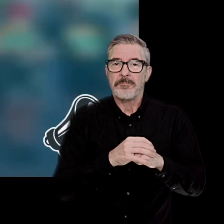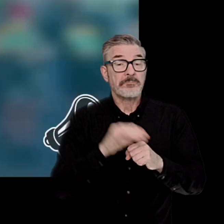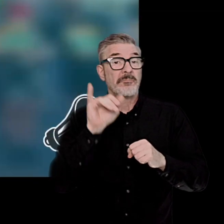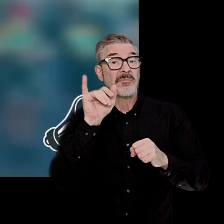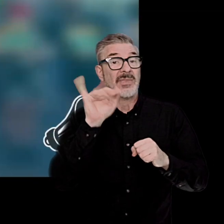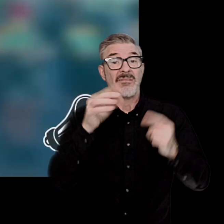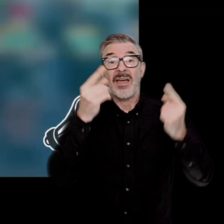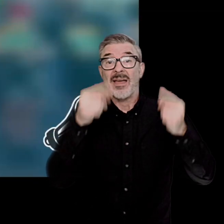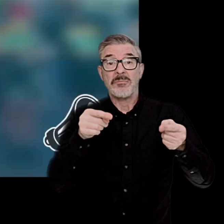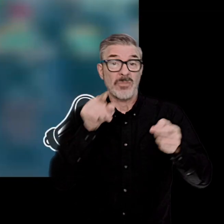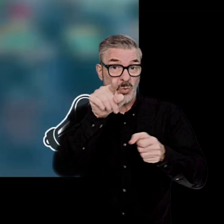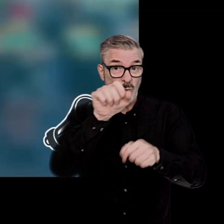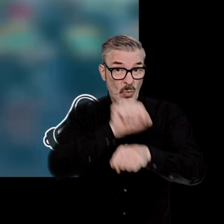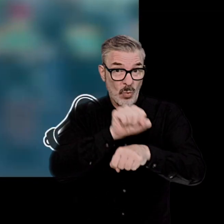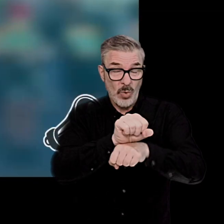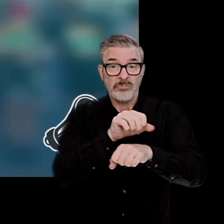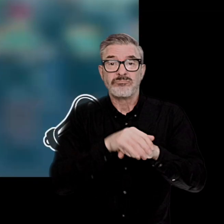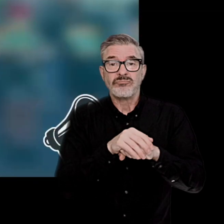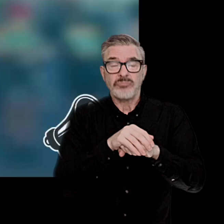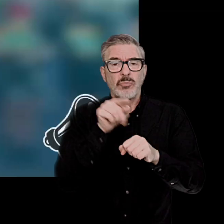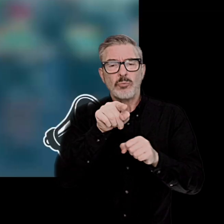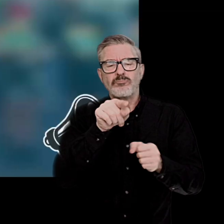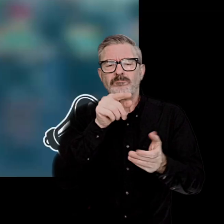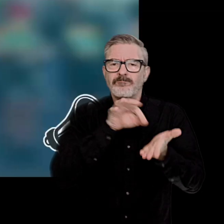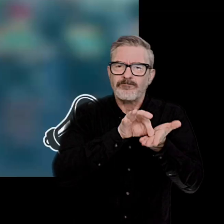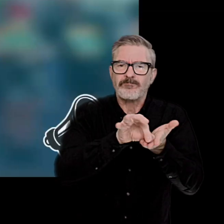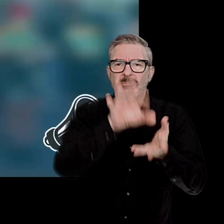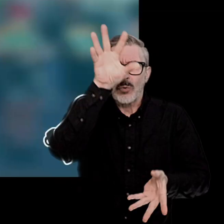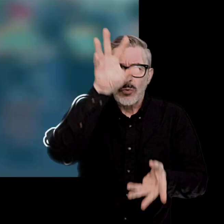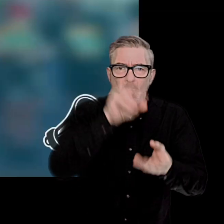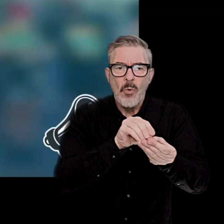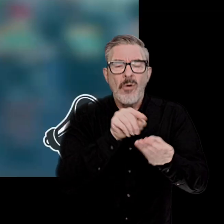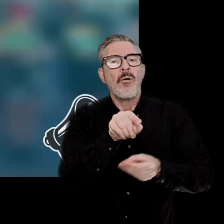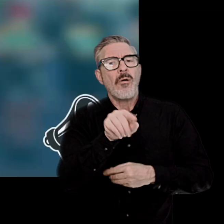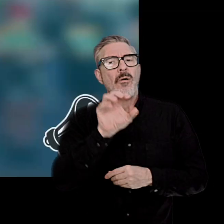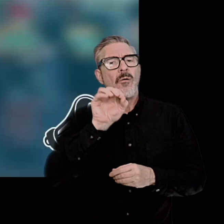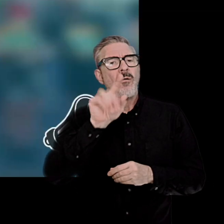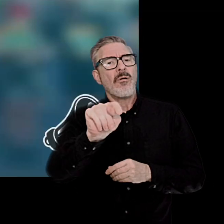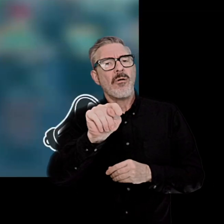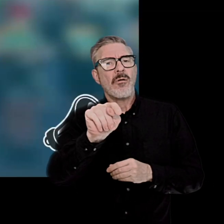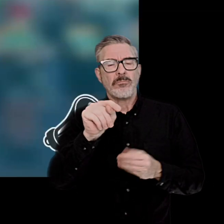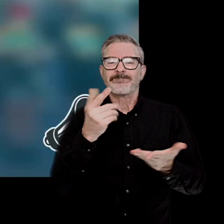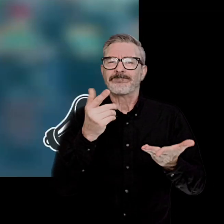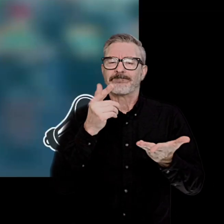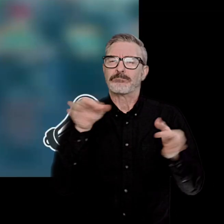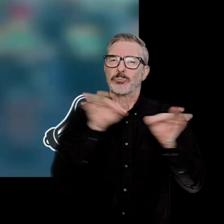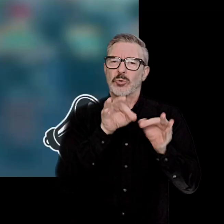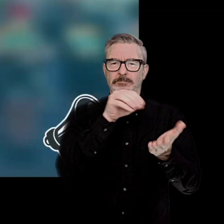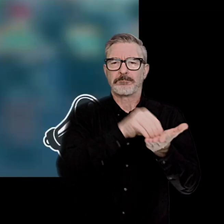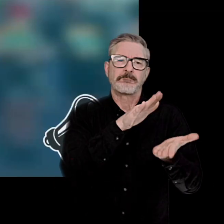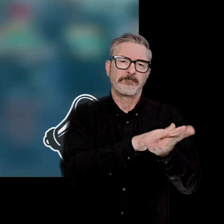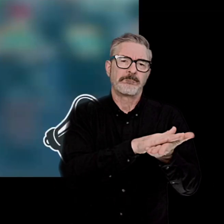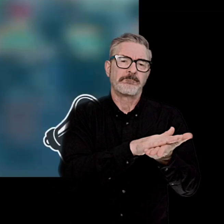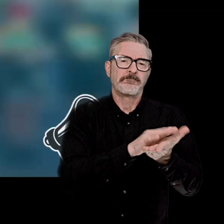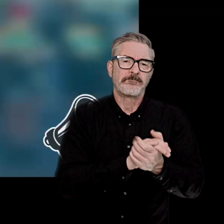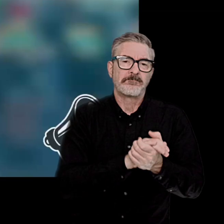So you could take note of what your overtime rate of pay is. Did you work overtime, even if it was unplanned